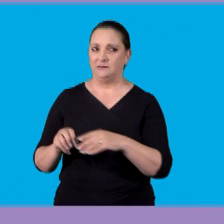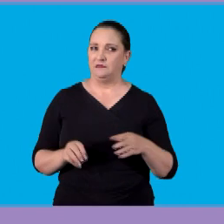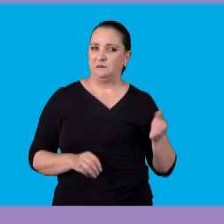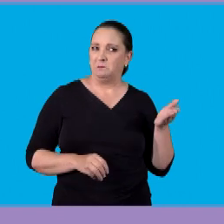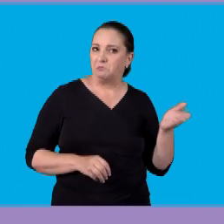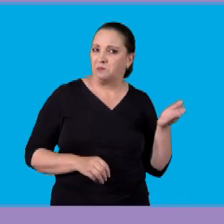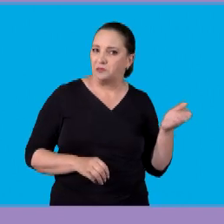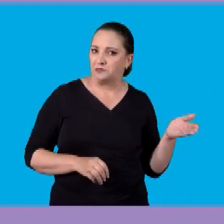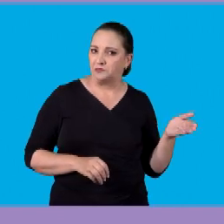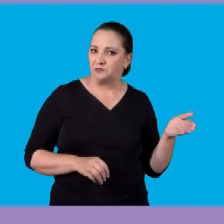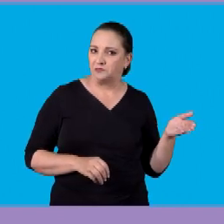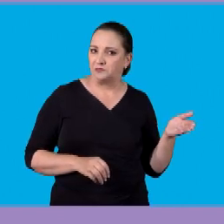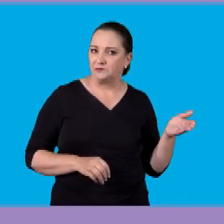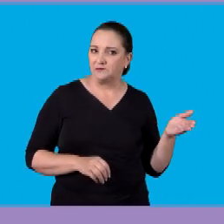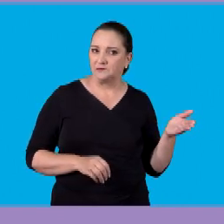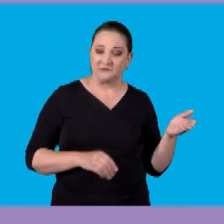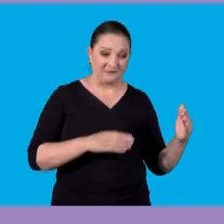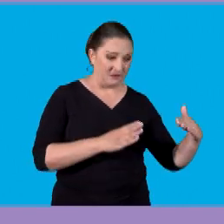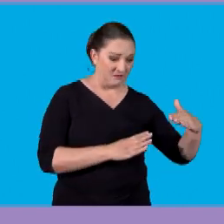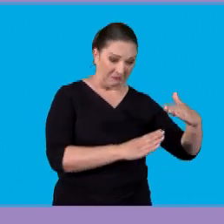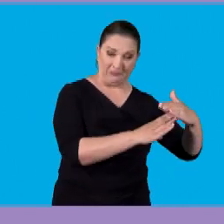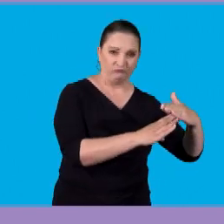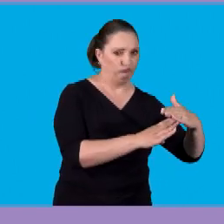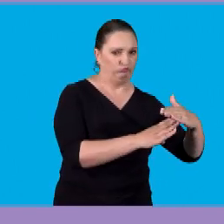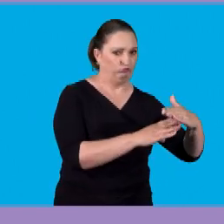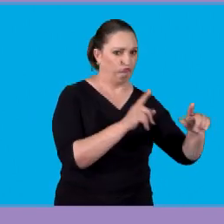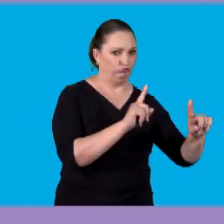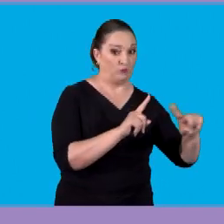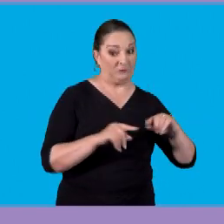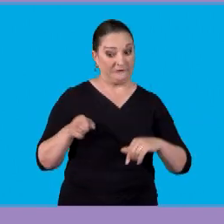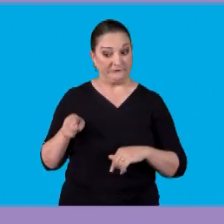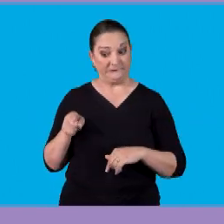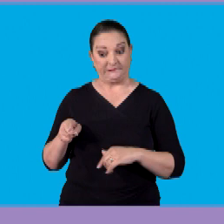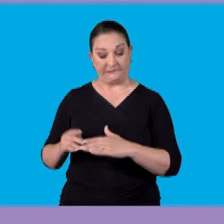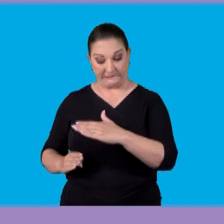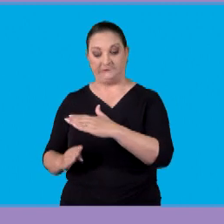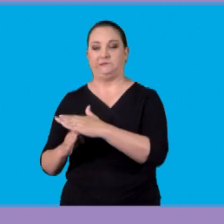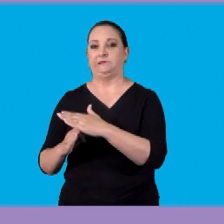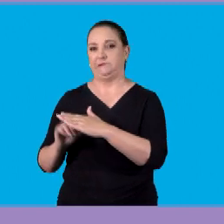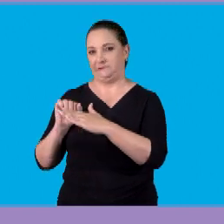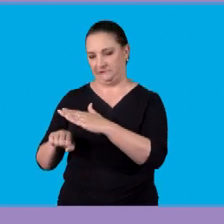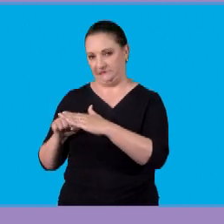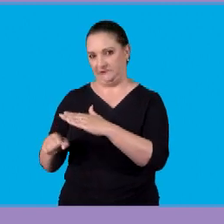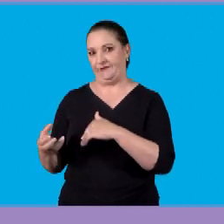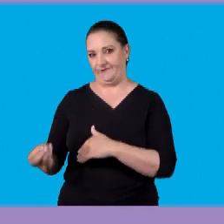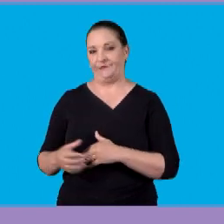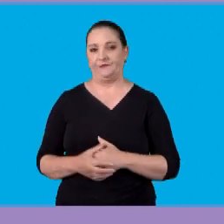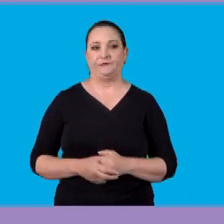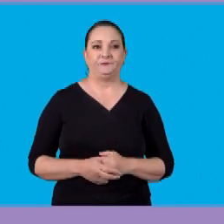a parallelogram, the diagonals are not perpendicular, but with a rhombus, the diagonals are